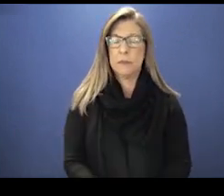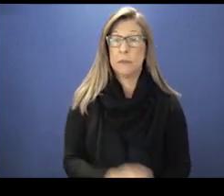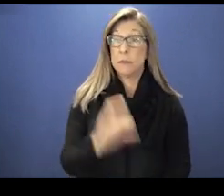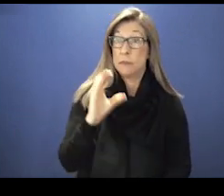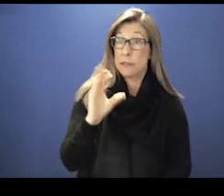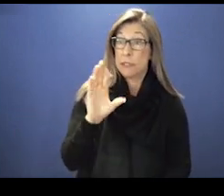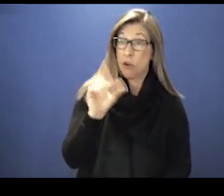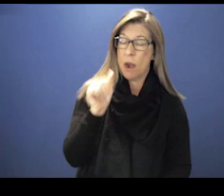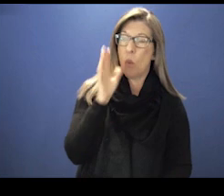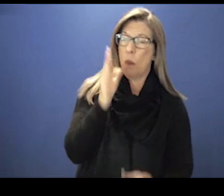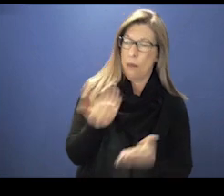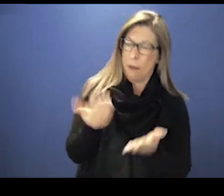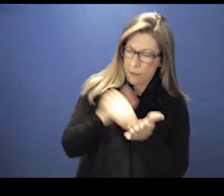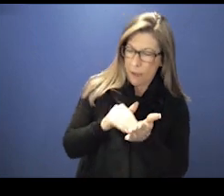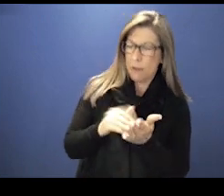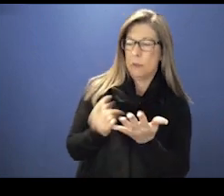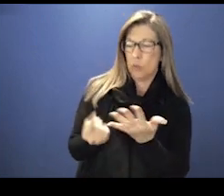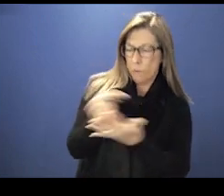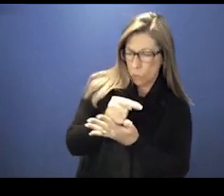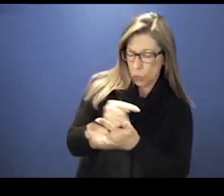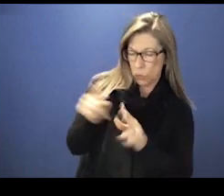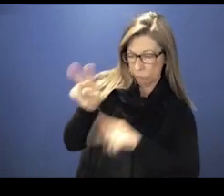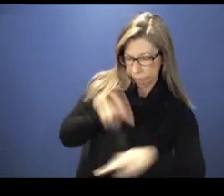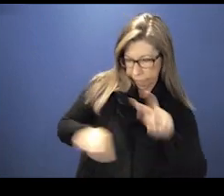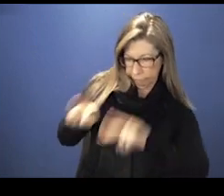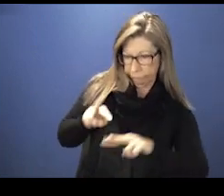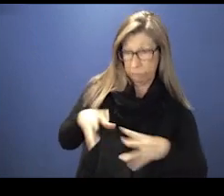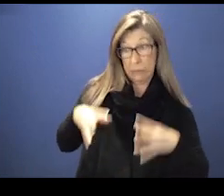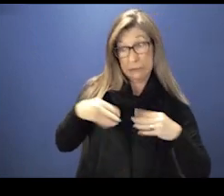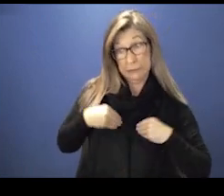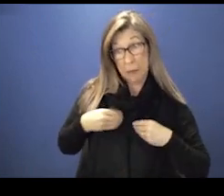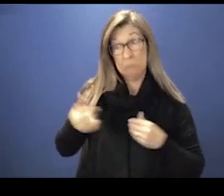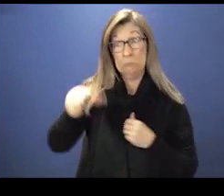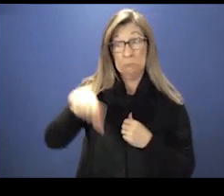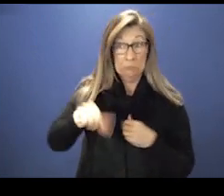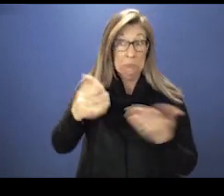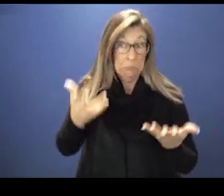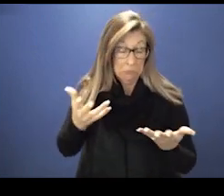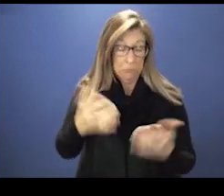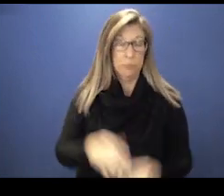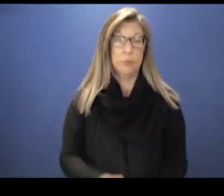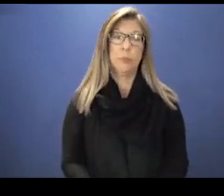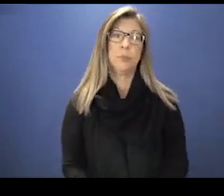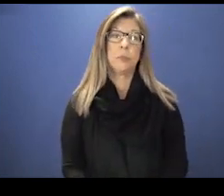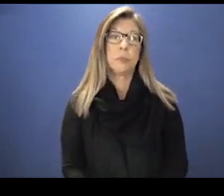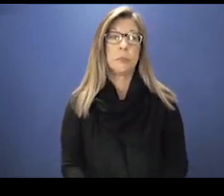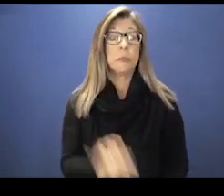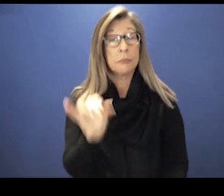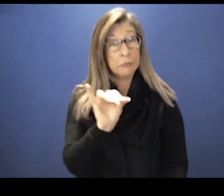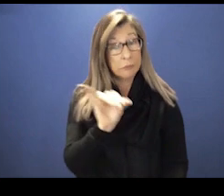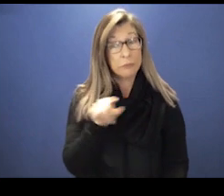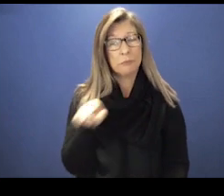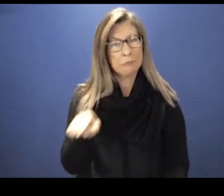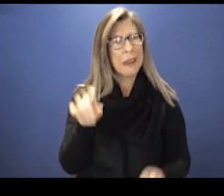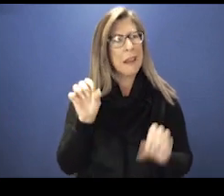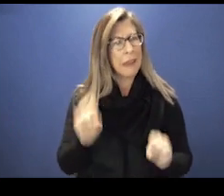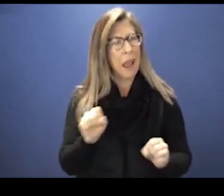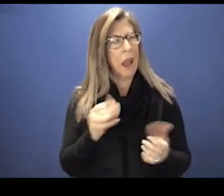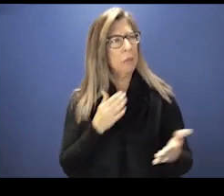CRA. We will review their file again using the new information provided. The patient